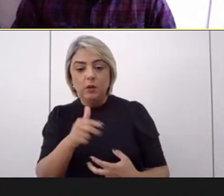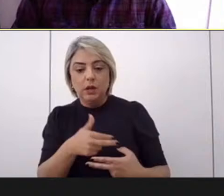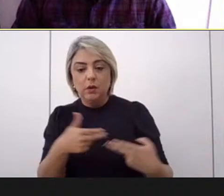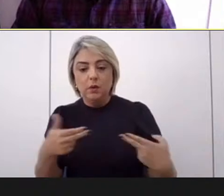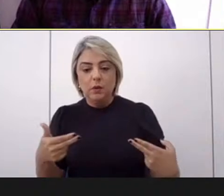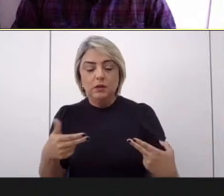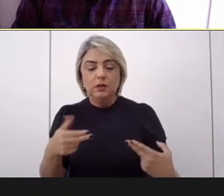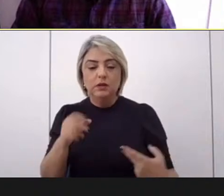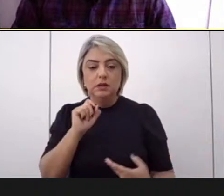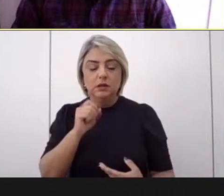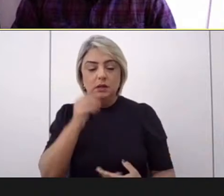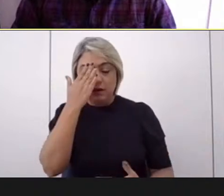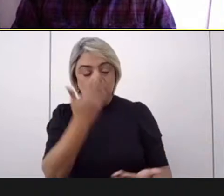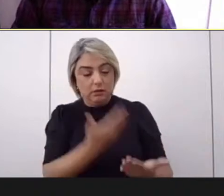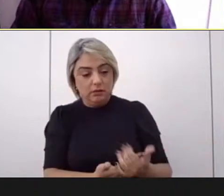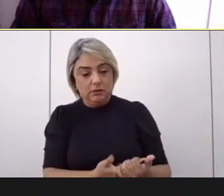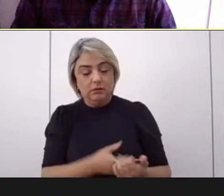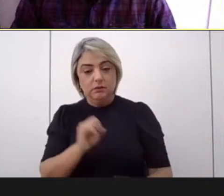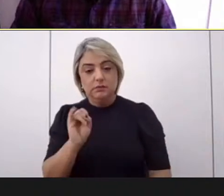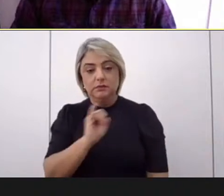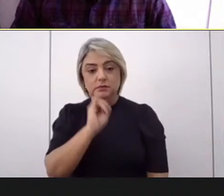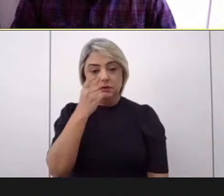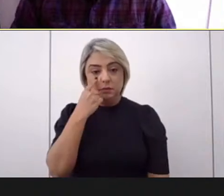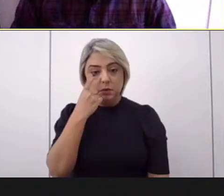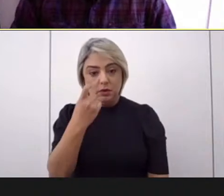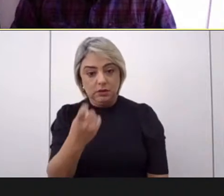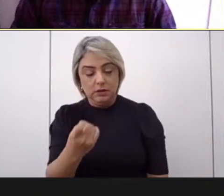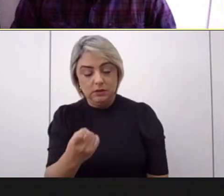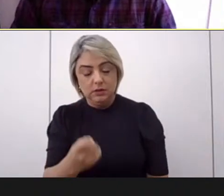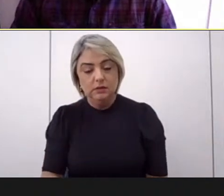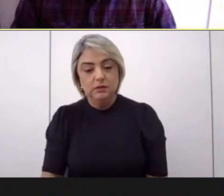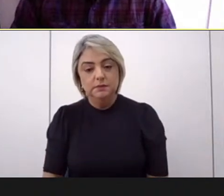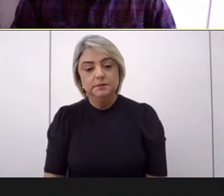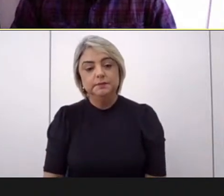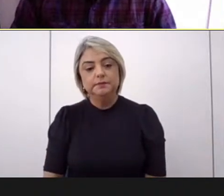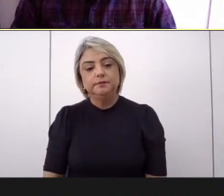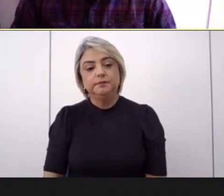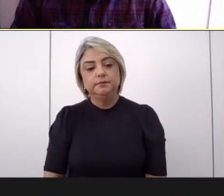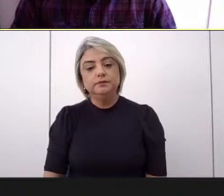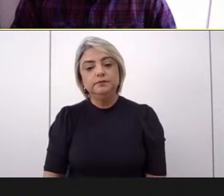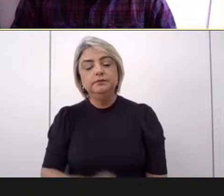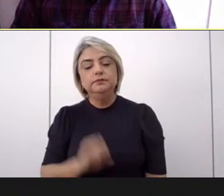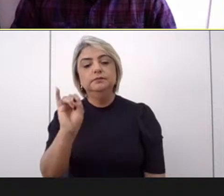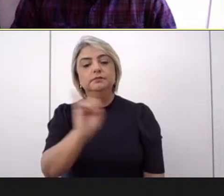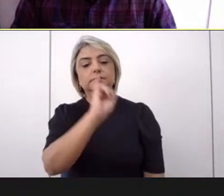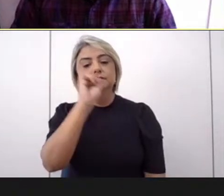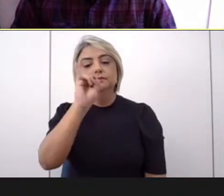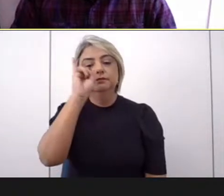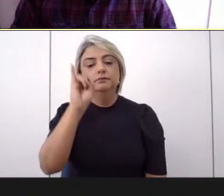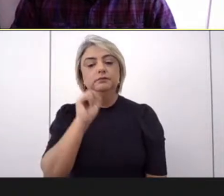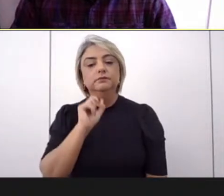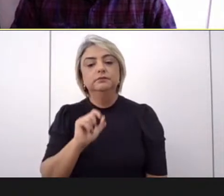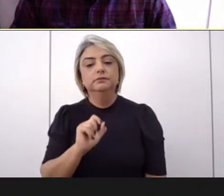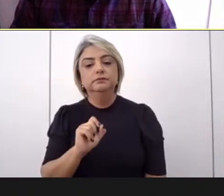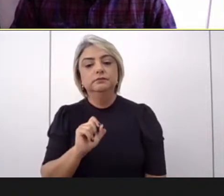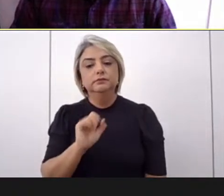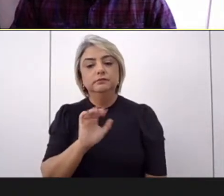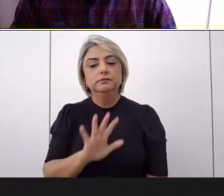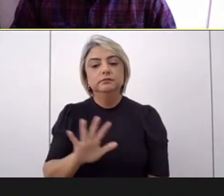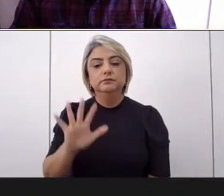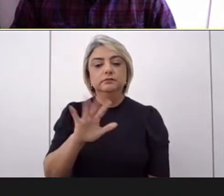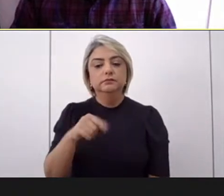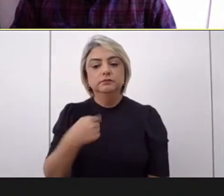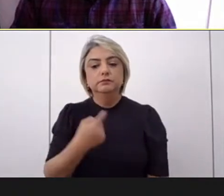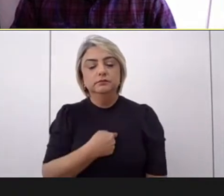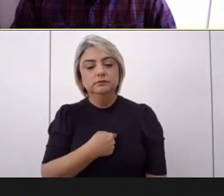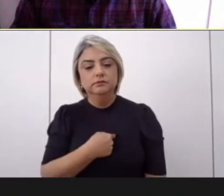also interesting is the importance that often we don't take into account, but is